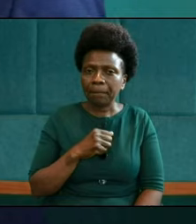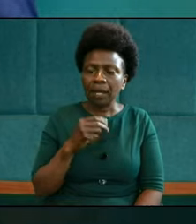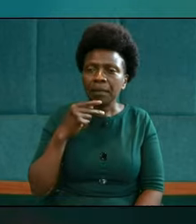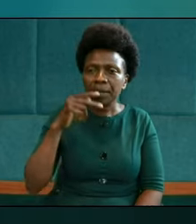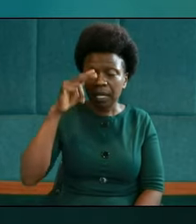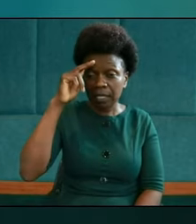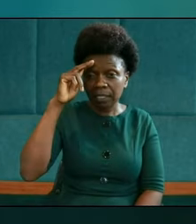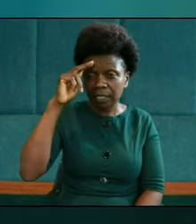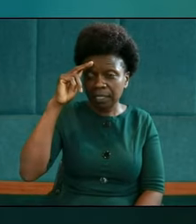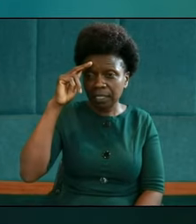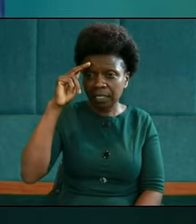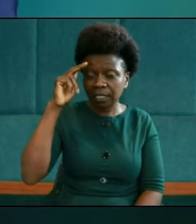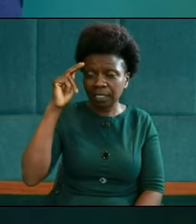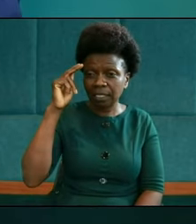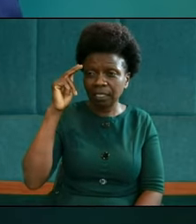Parents